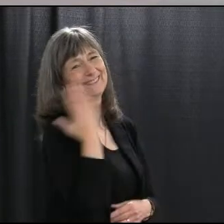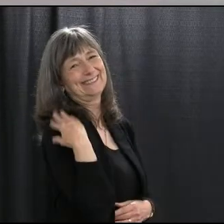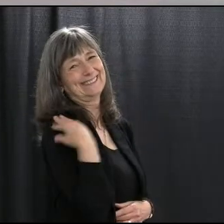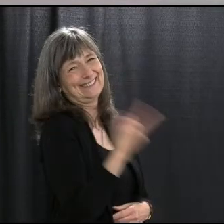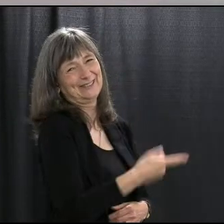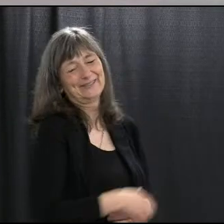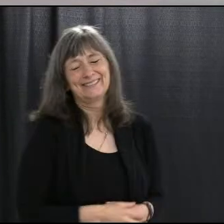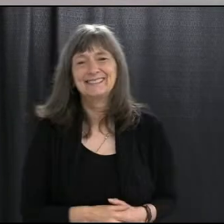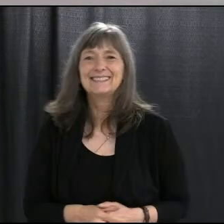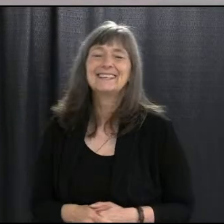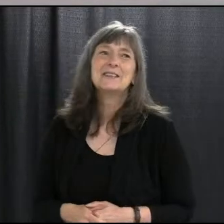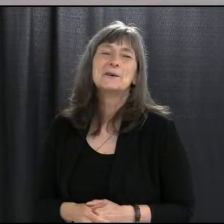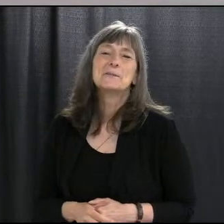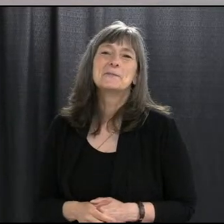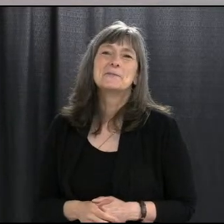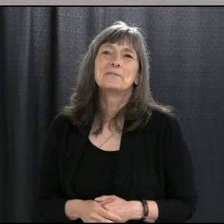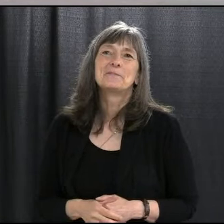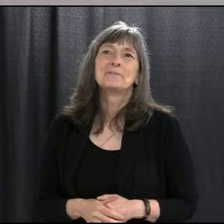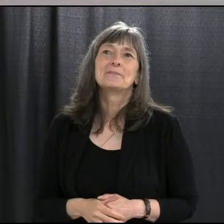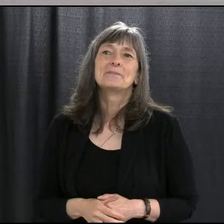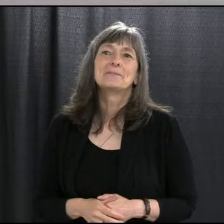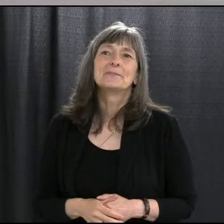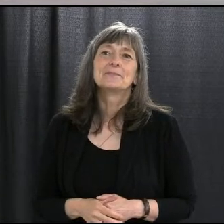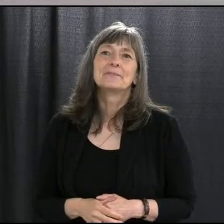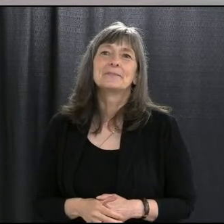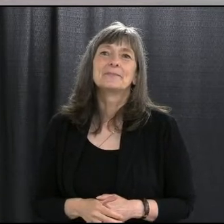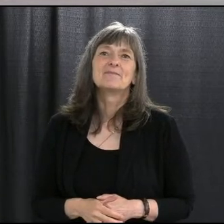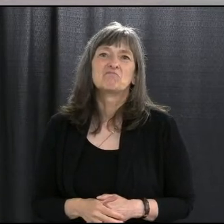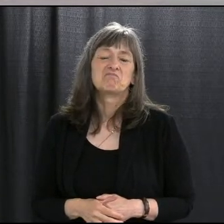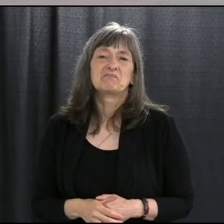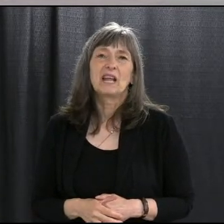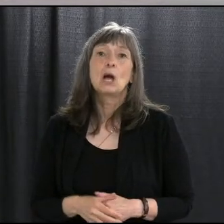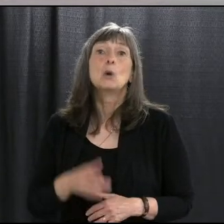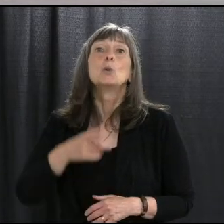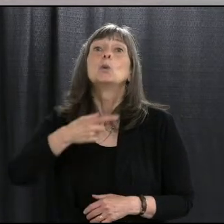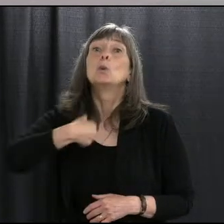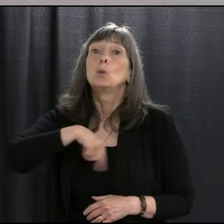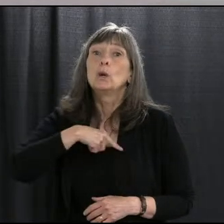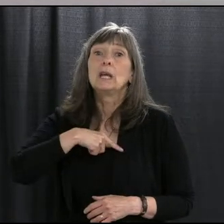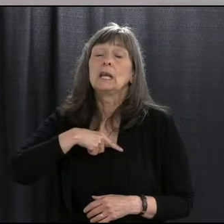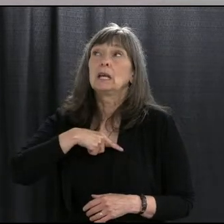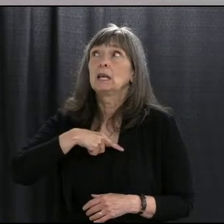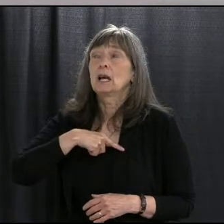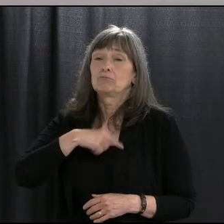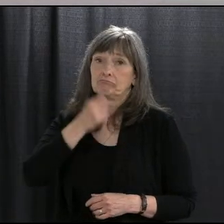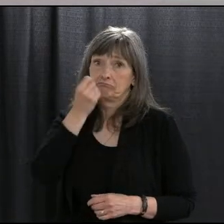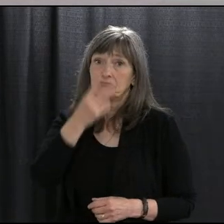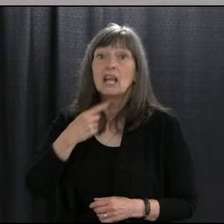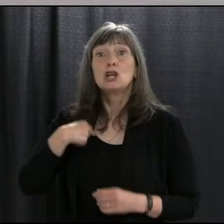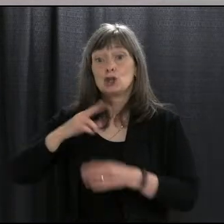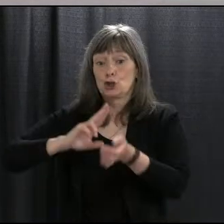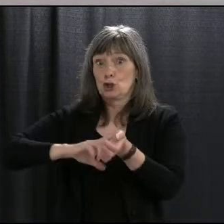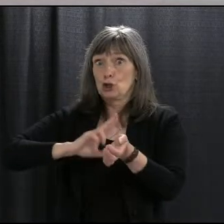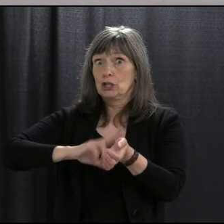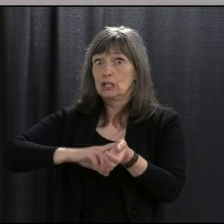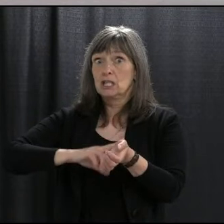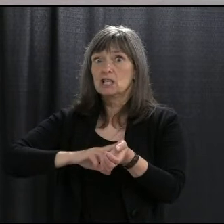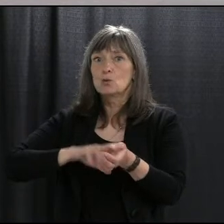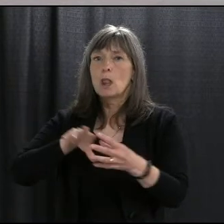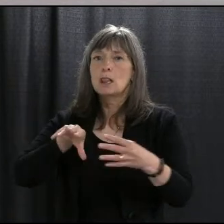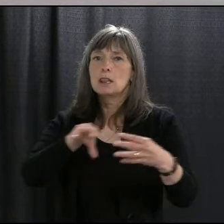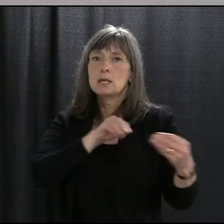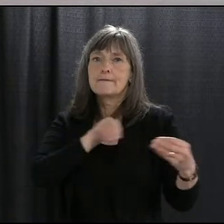we were bleeding, let me rephrase that, we were hemorrhaging nurses from the system